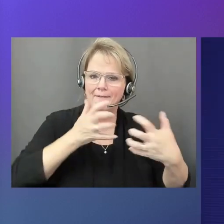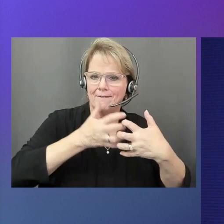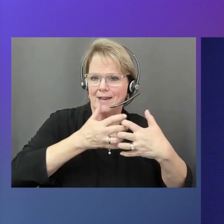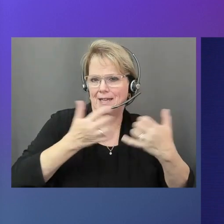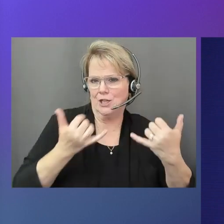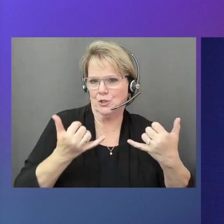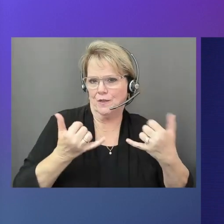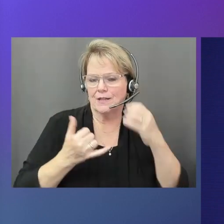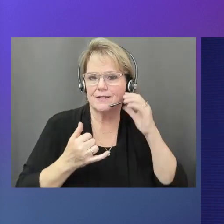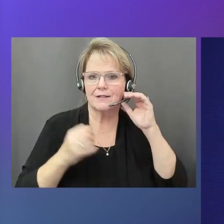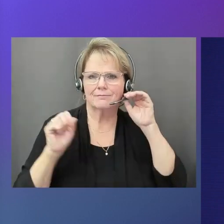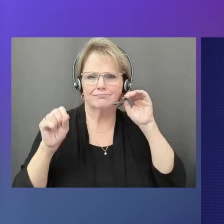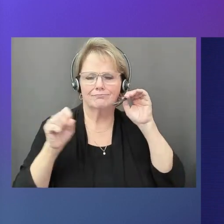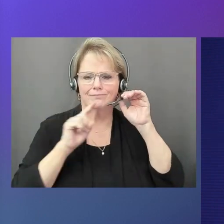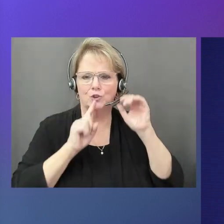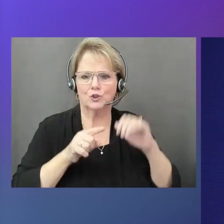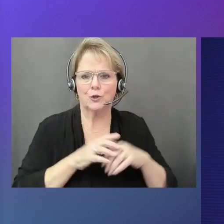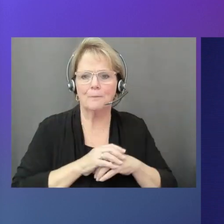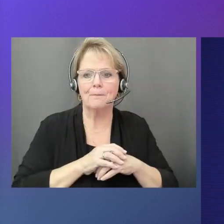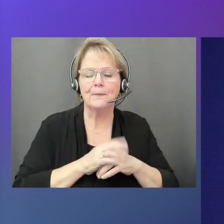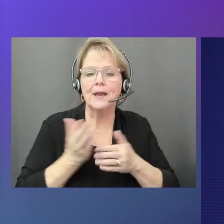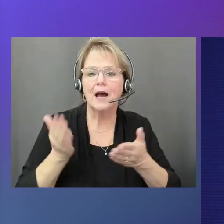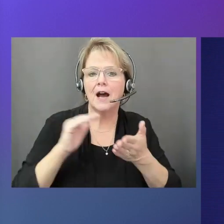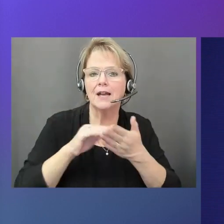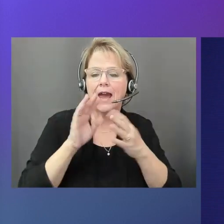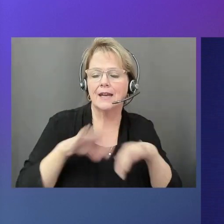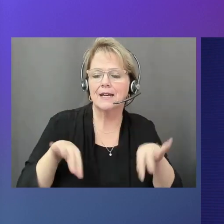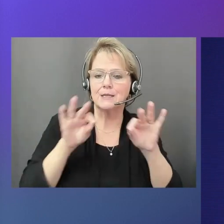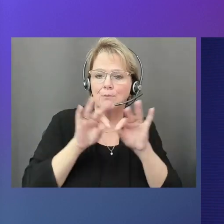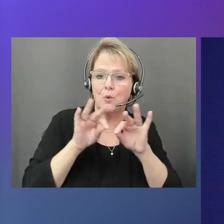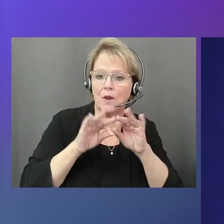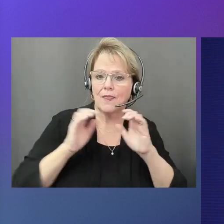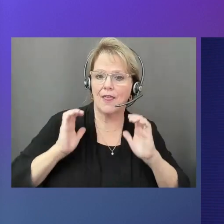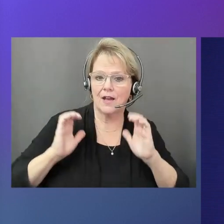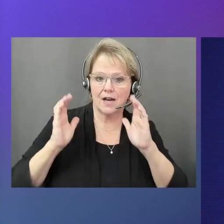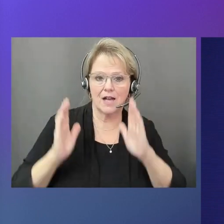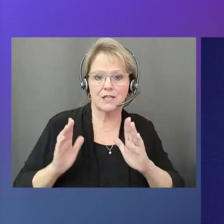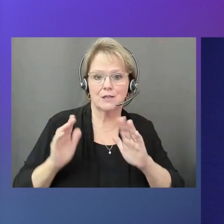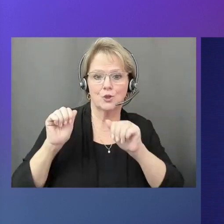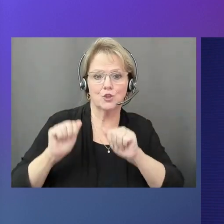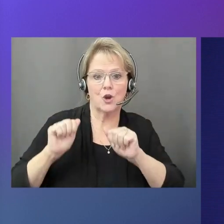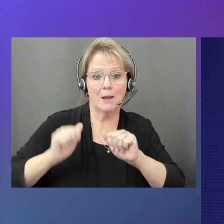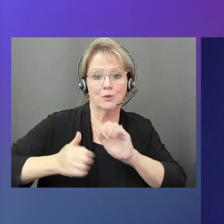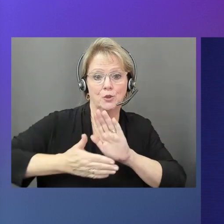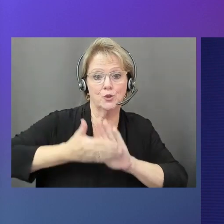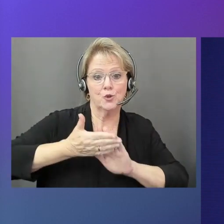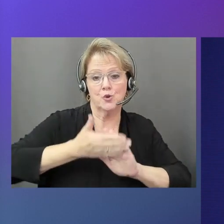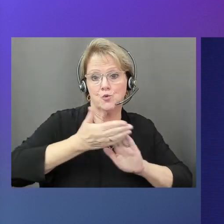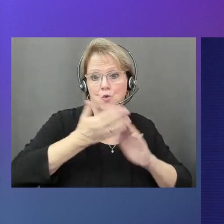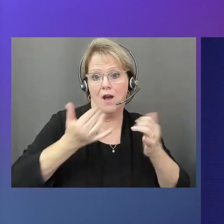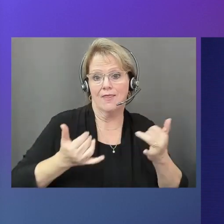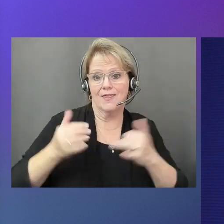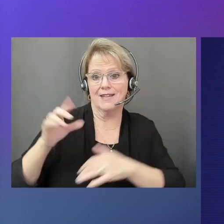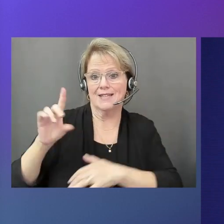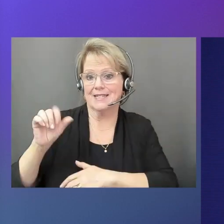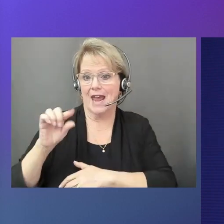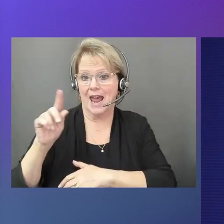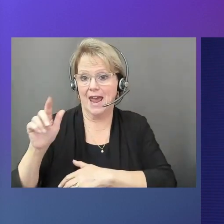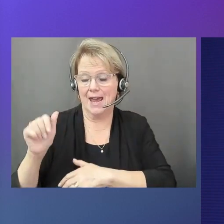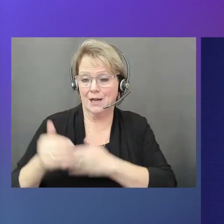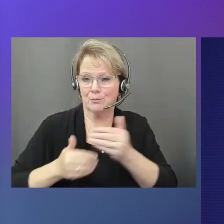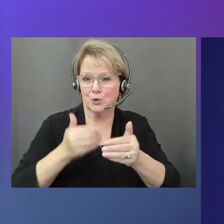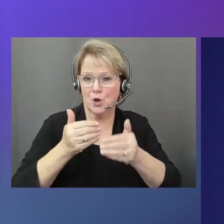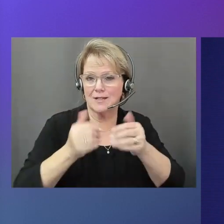Yeah, absolutely. So again, it's important that our customers are able to run these sort of data processing workloads as close to their end users